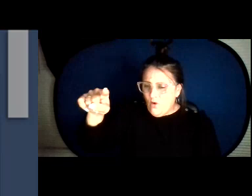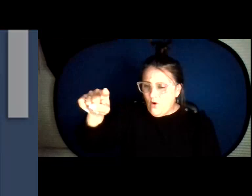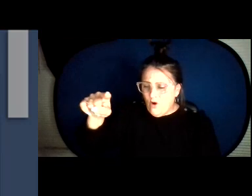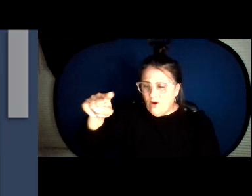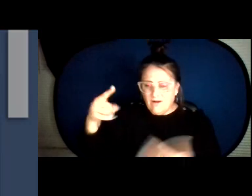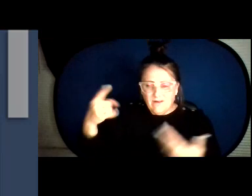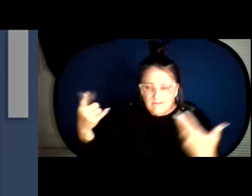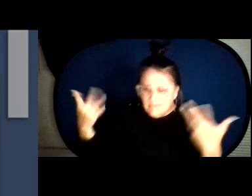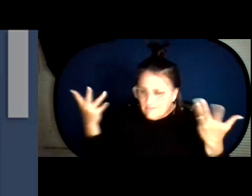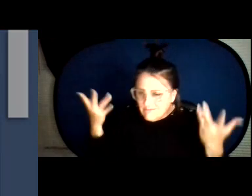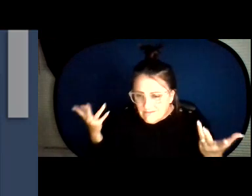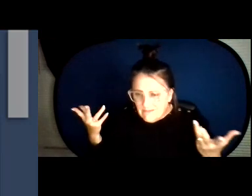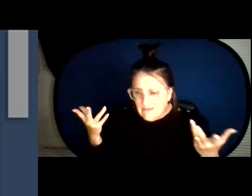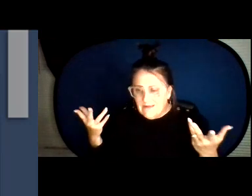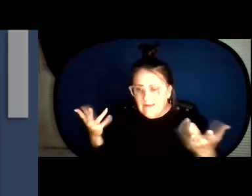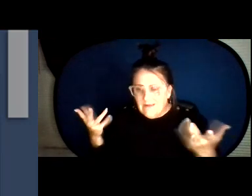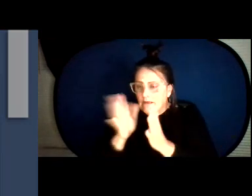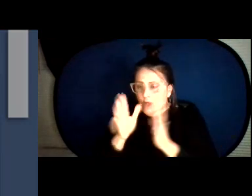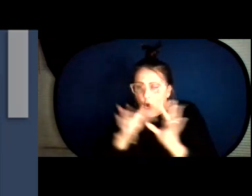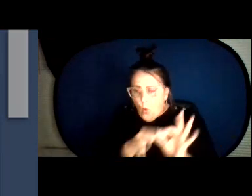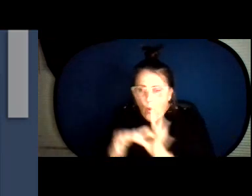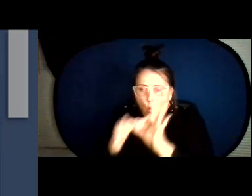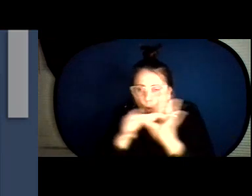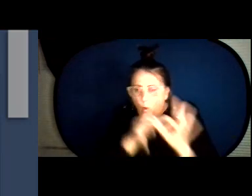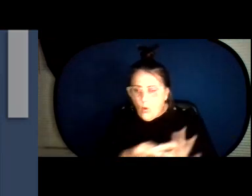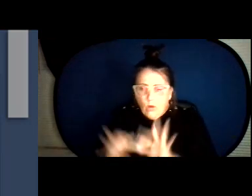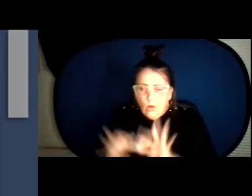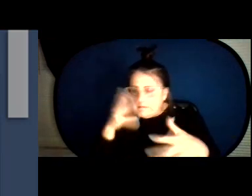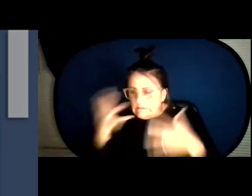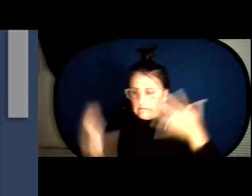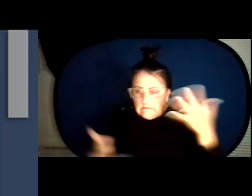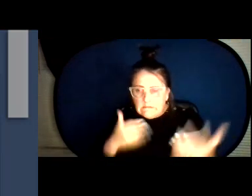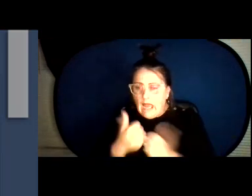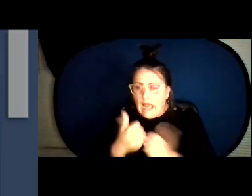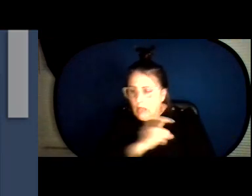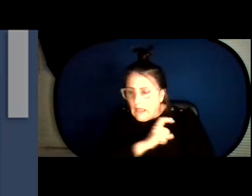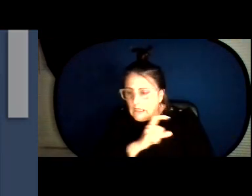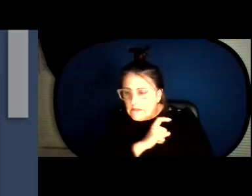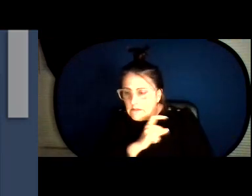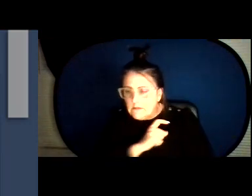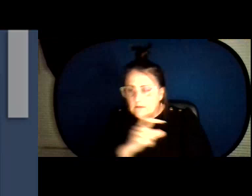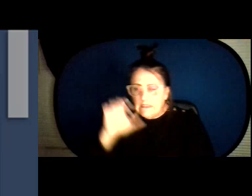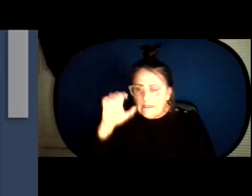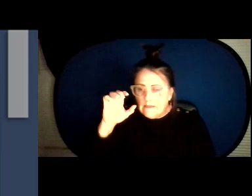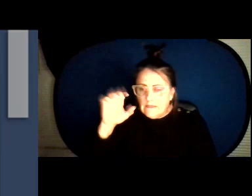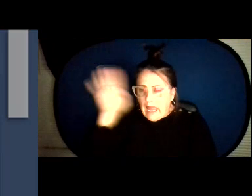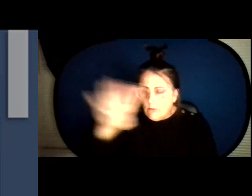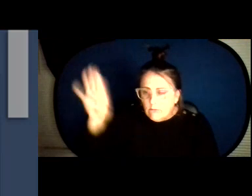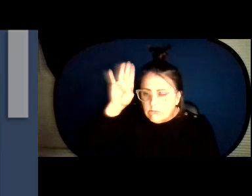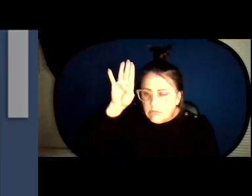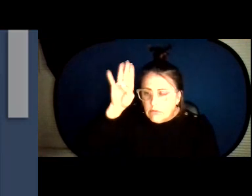calibrating and coordinating how first responders utilize that corridor